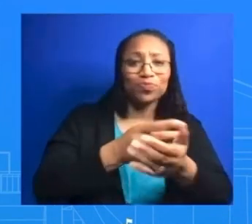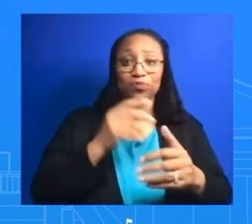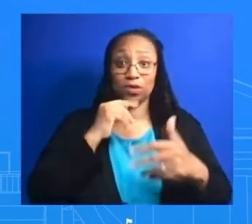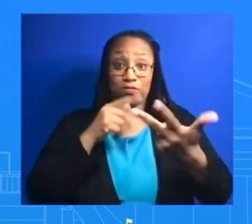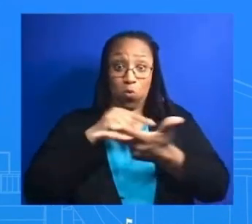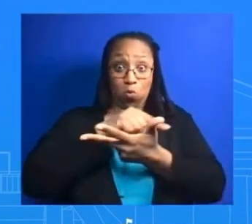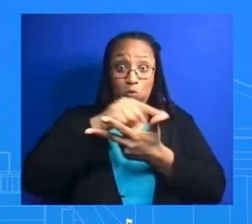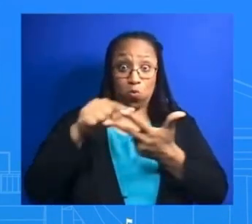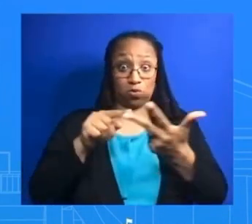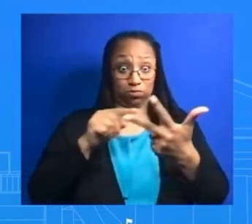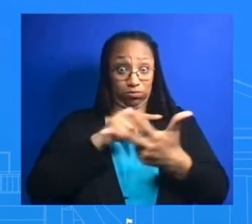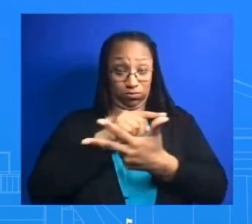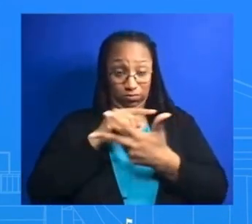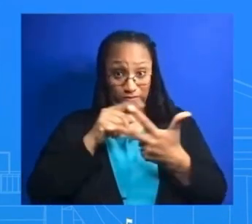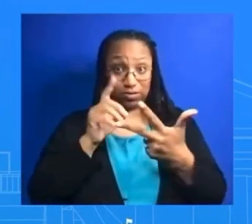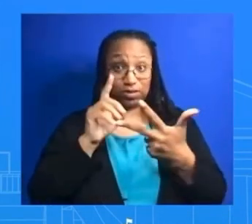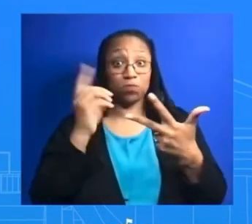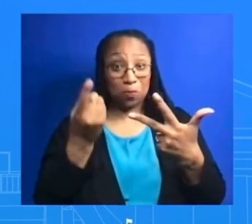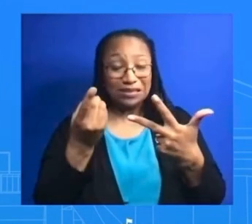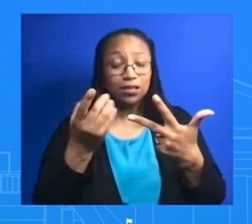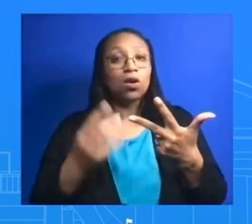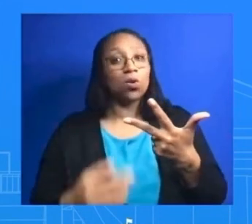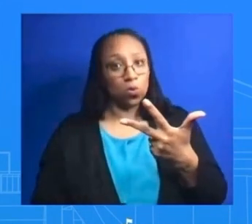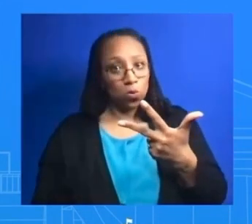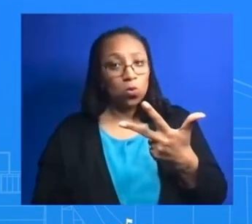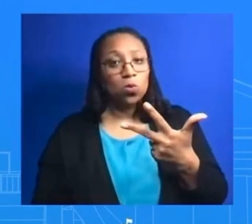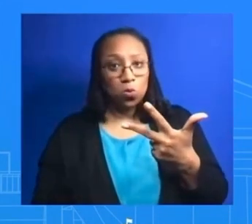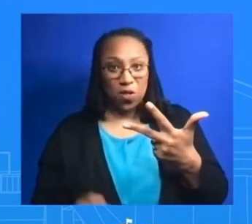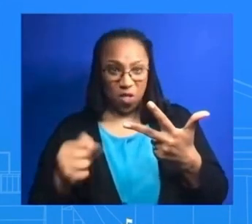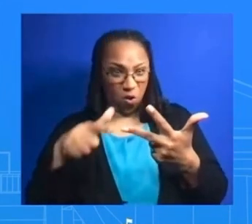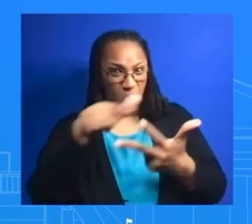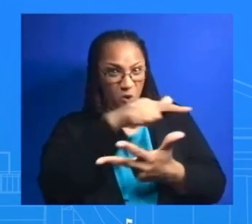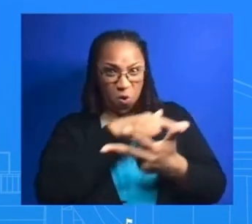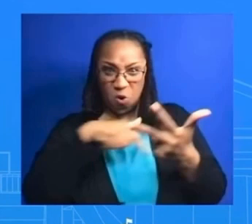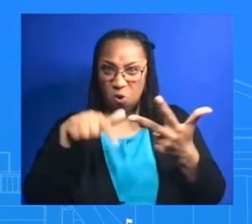valid pathway to providing debt relief to many borrowers.